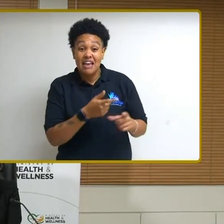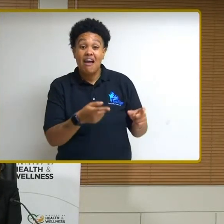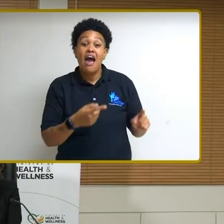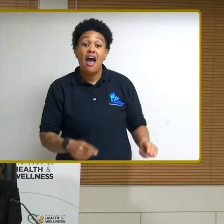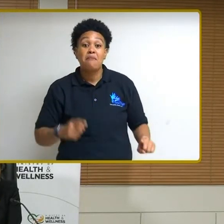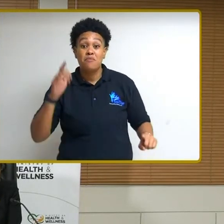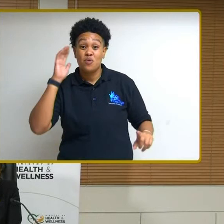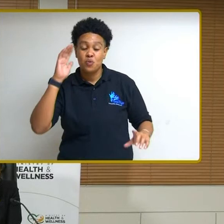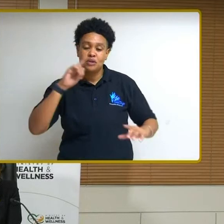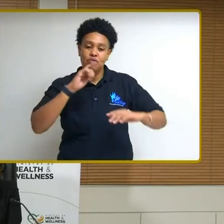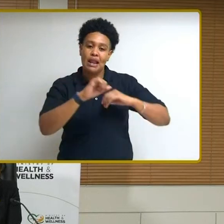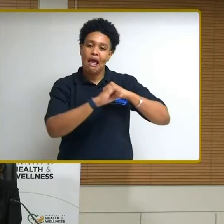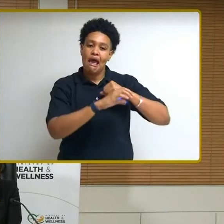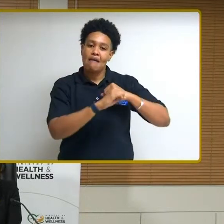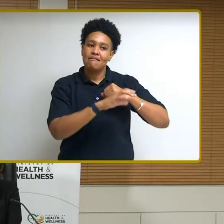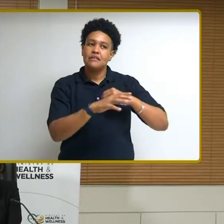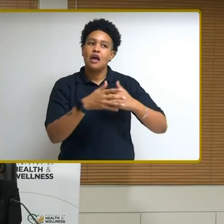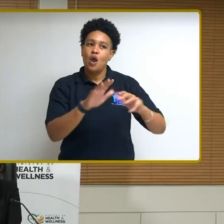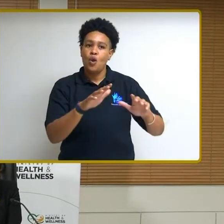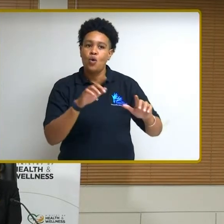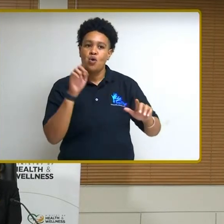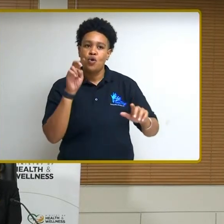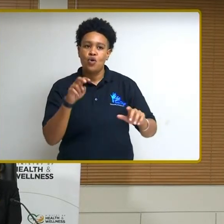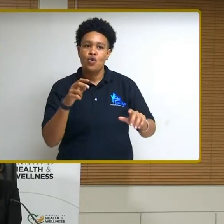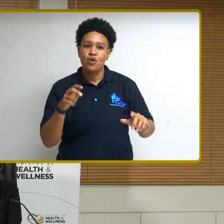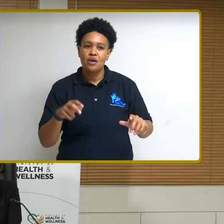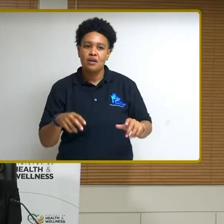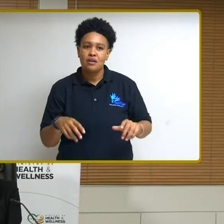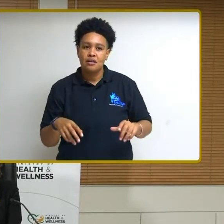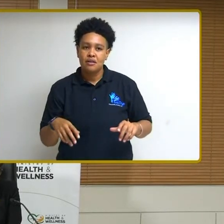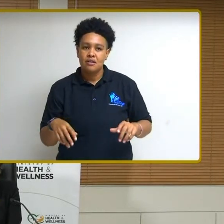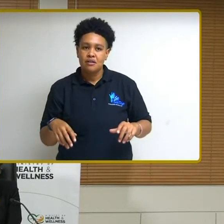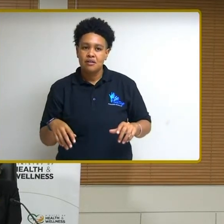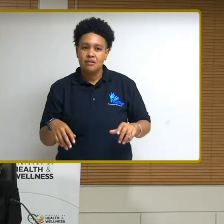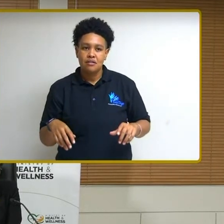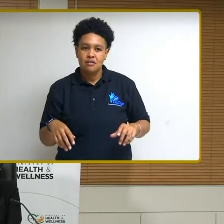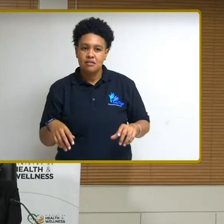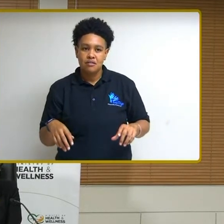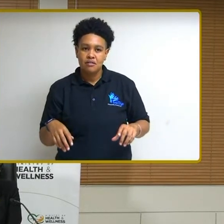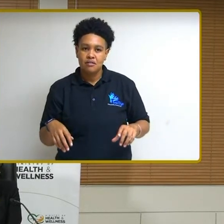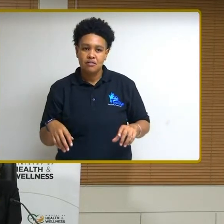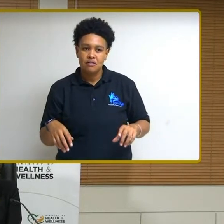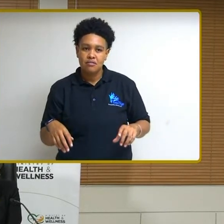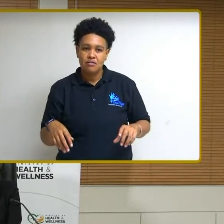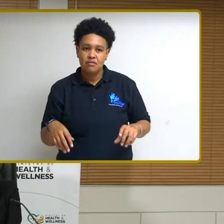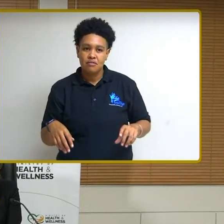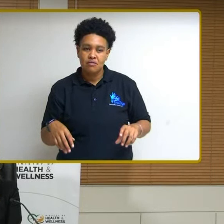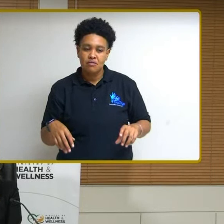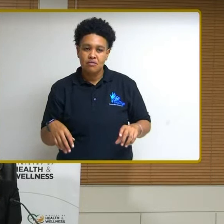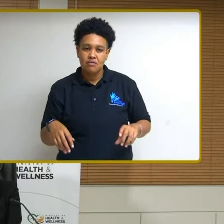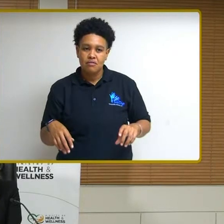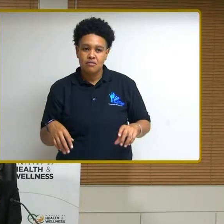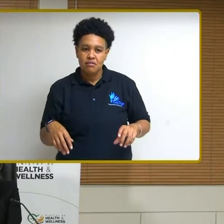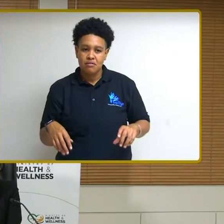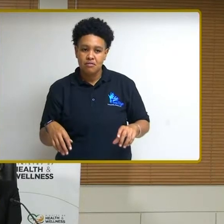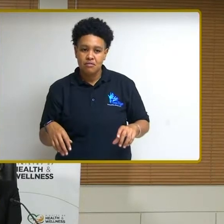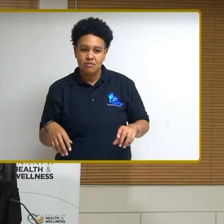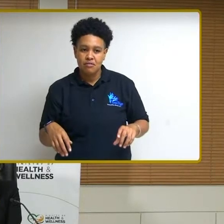be advertised, and our platform for registration will also be open as of